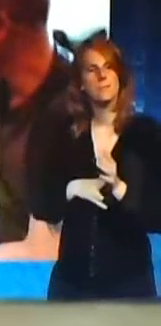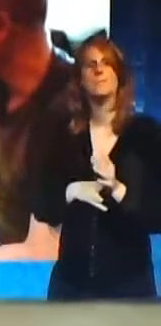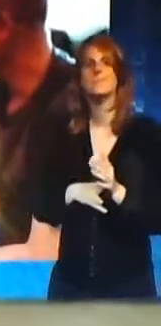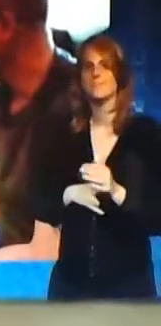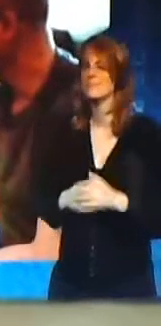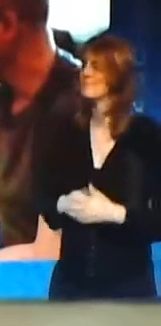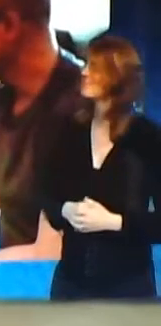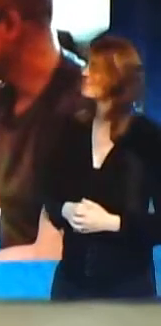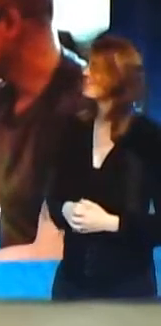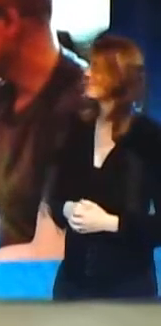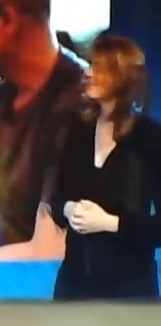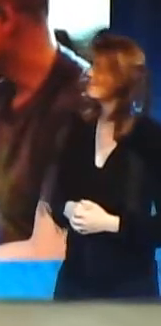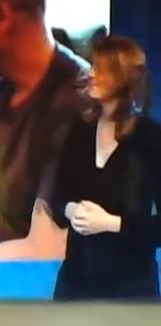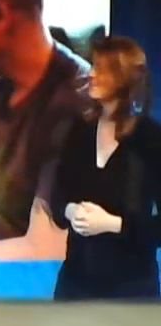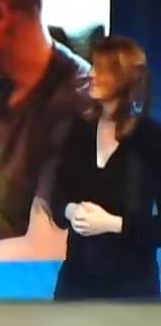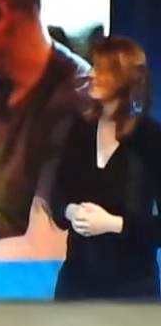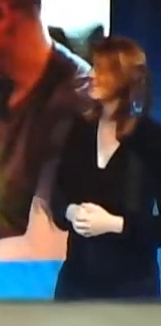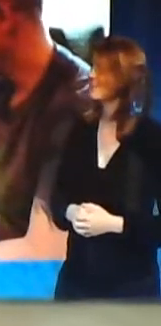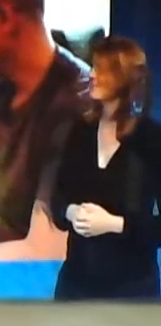Sebastian.